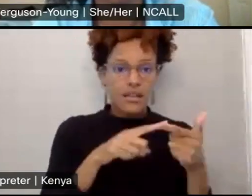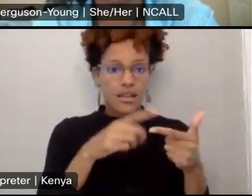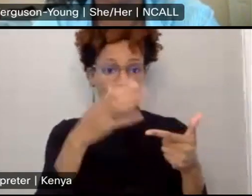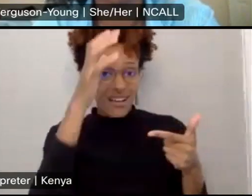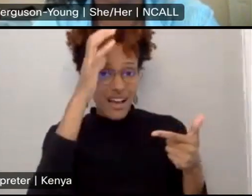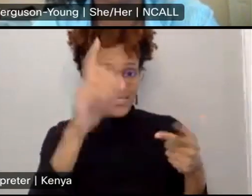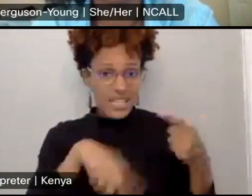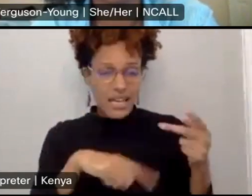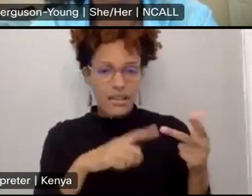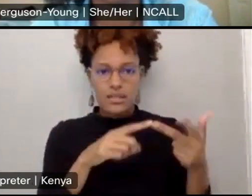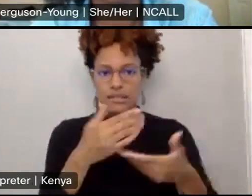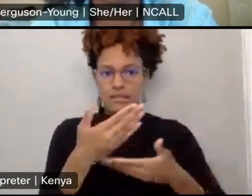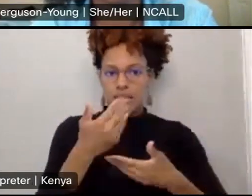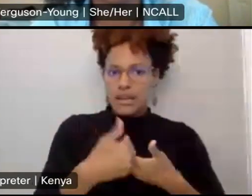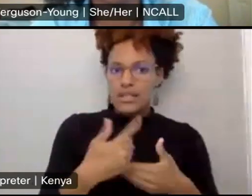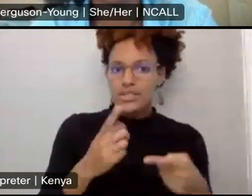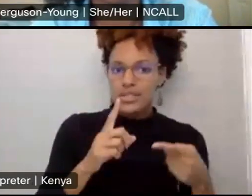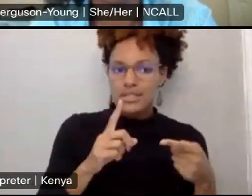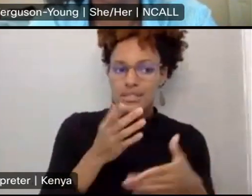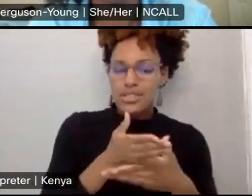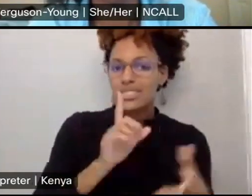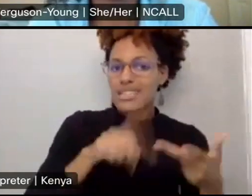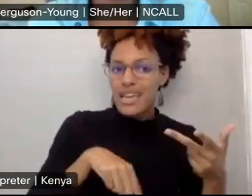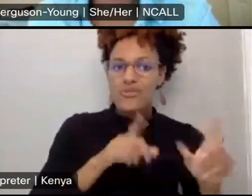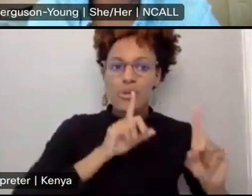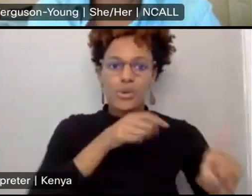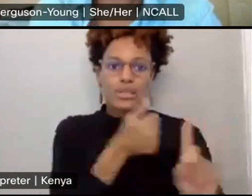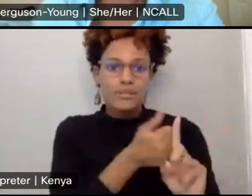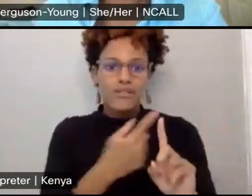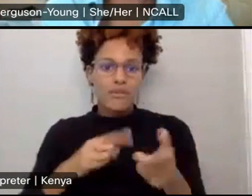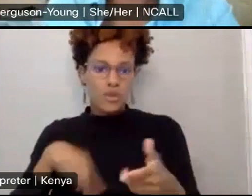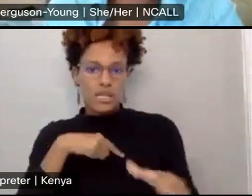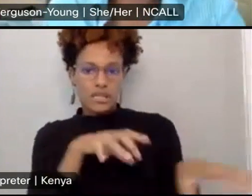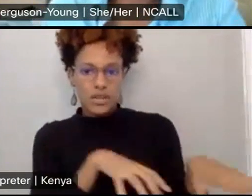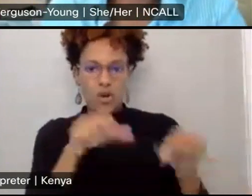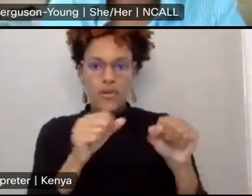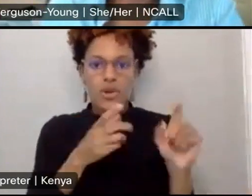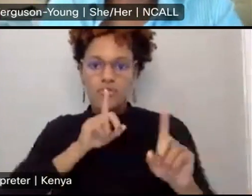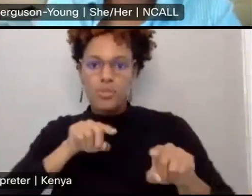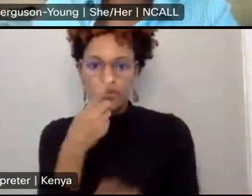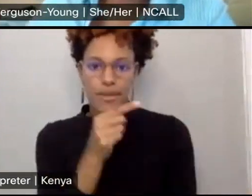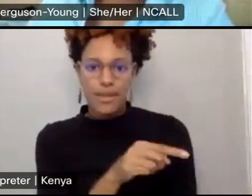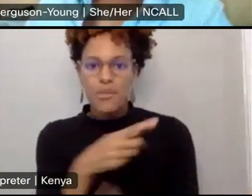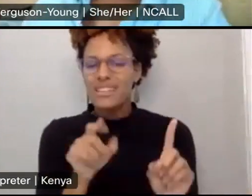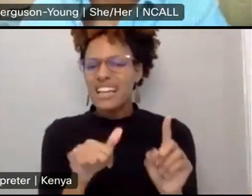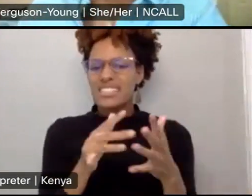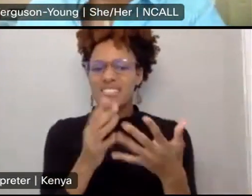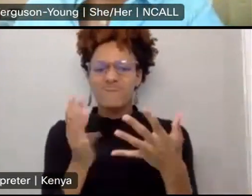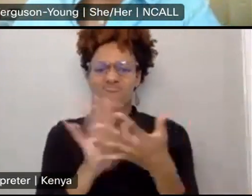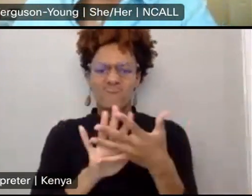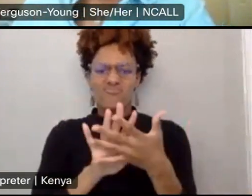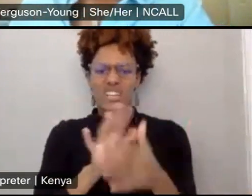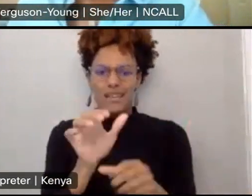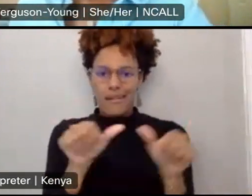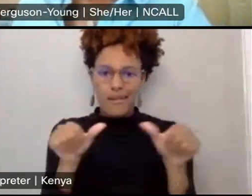or psychologically unable to make the report themselves, then we're mandated reporters. But that's a much more gray area, determining who's able to